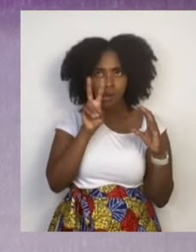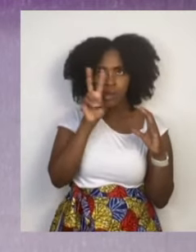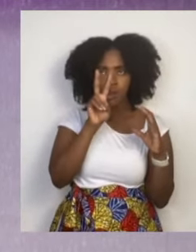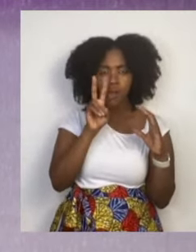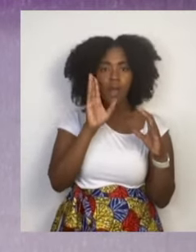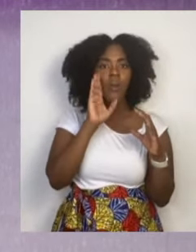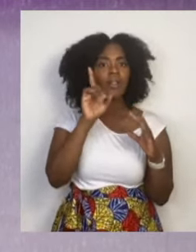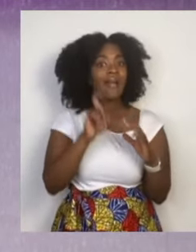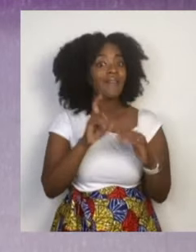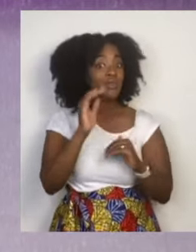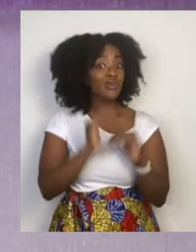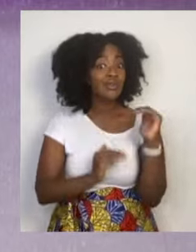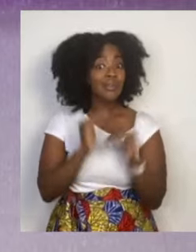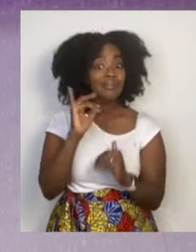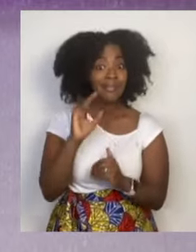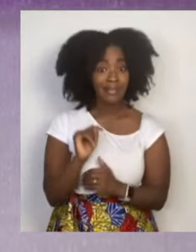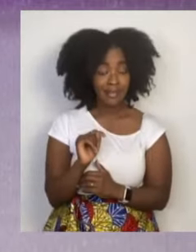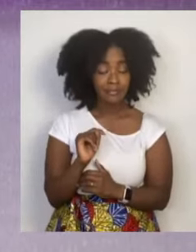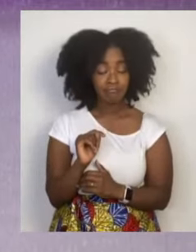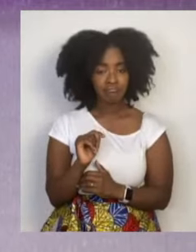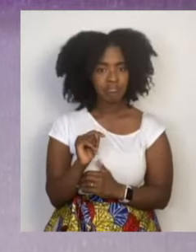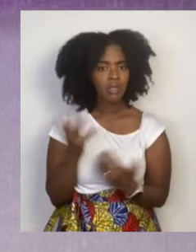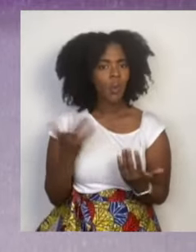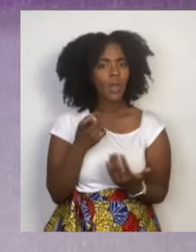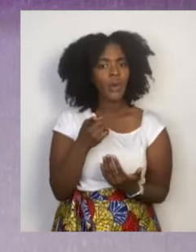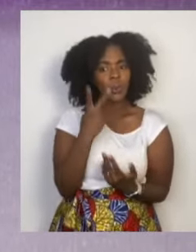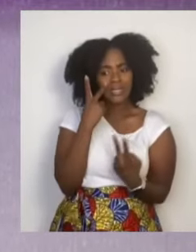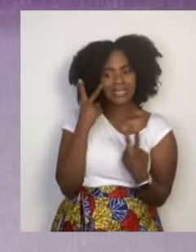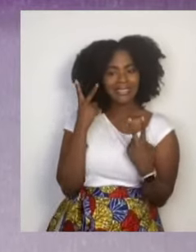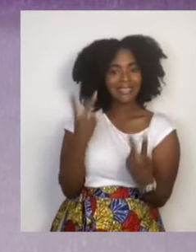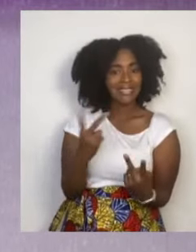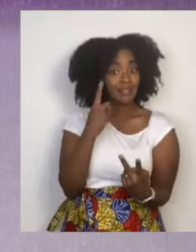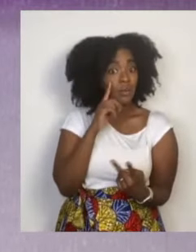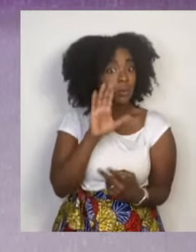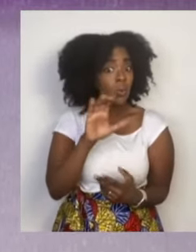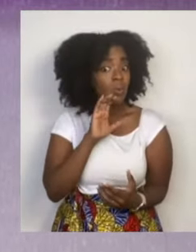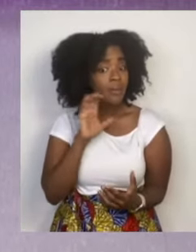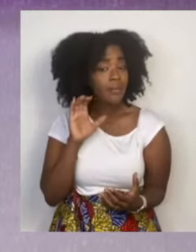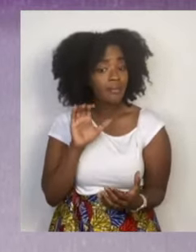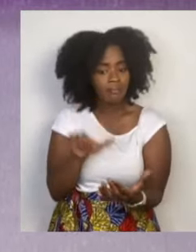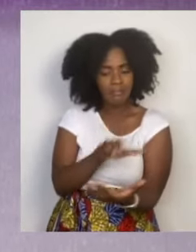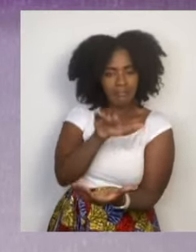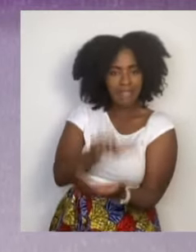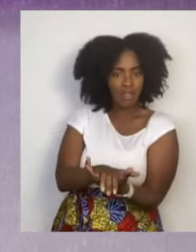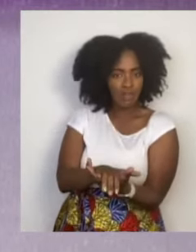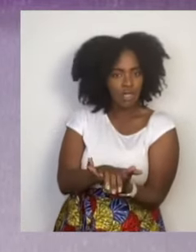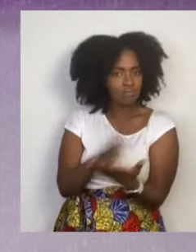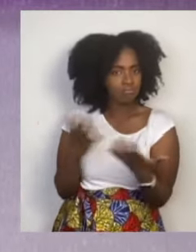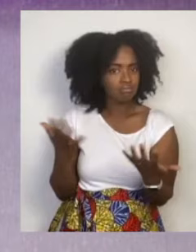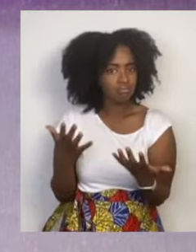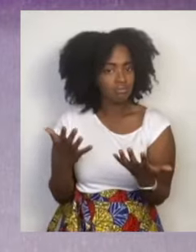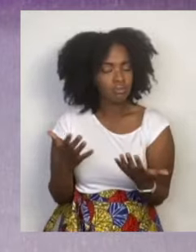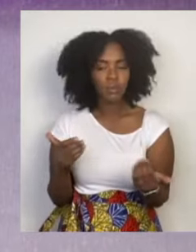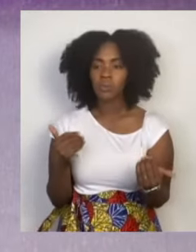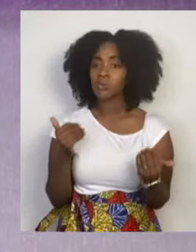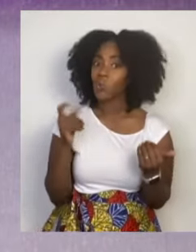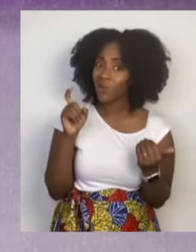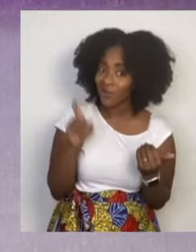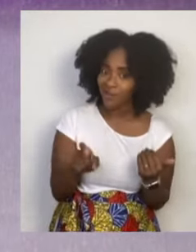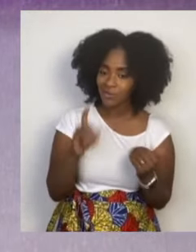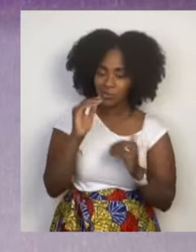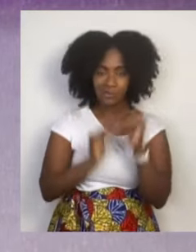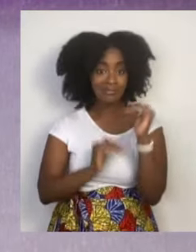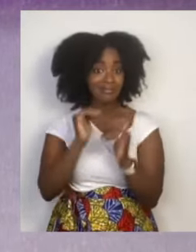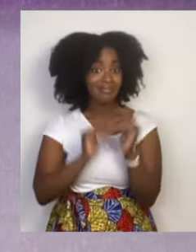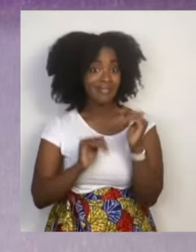What do you see for your marriage? You're going to have to build it. What